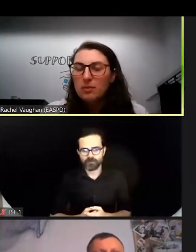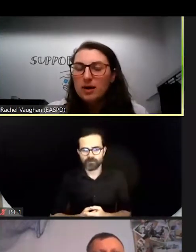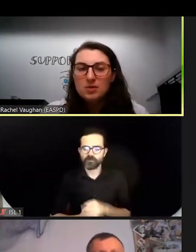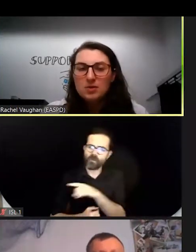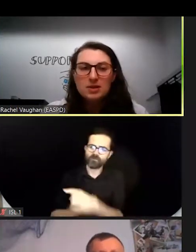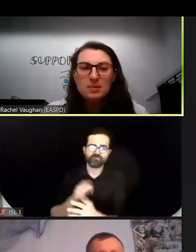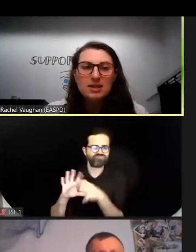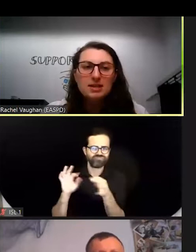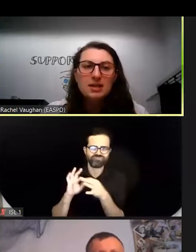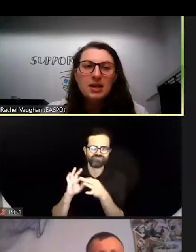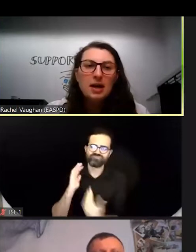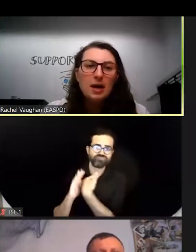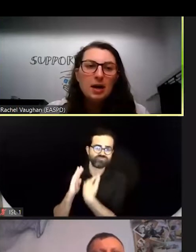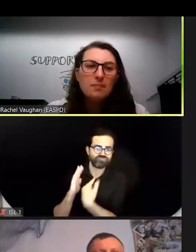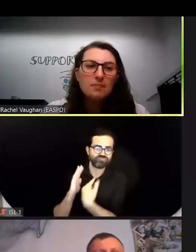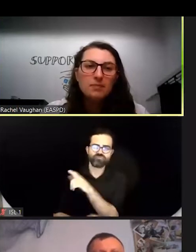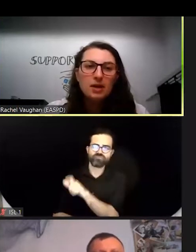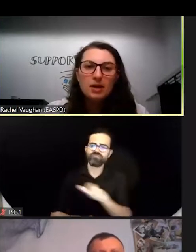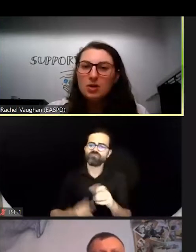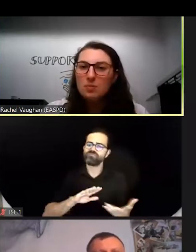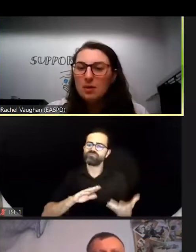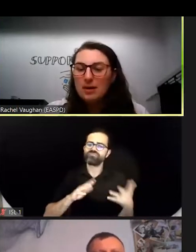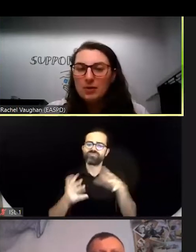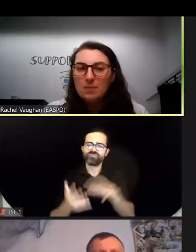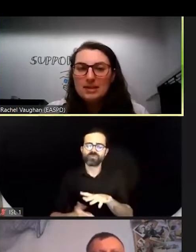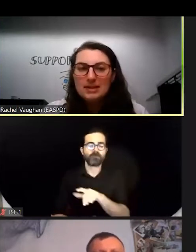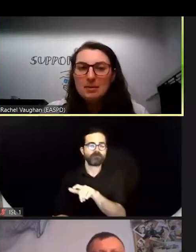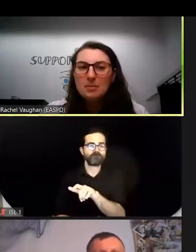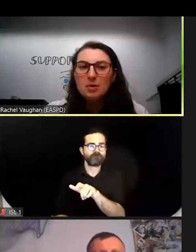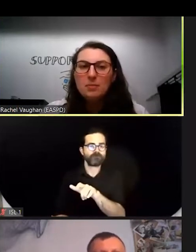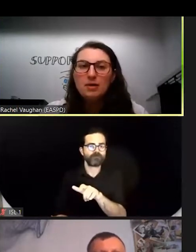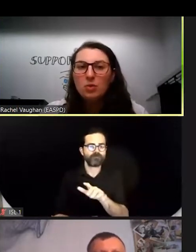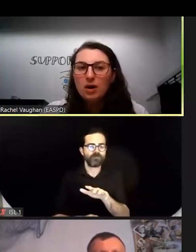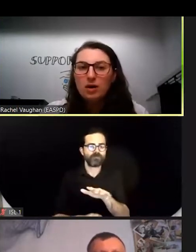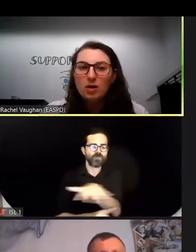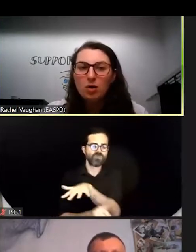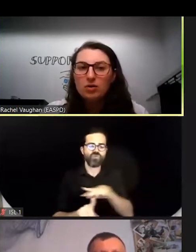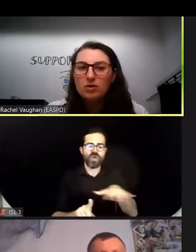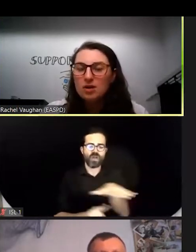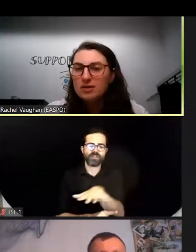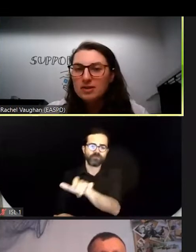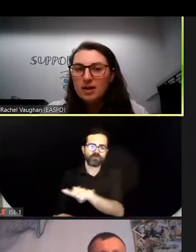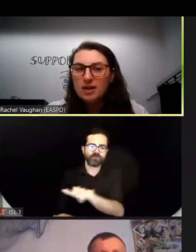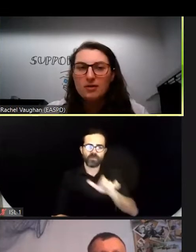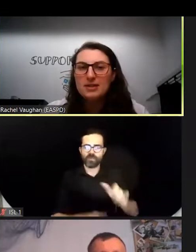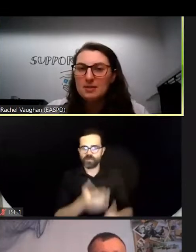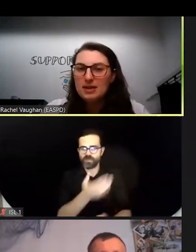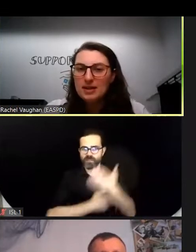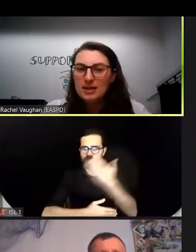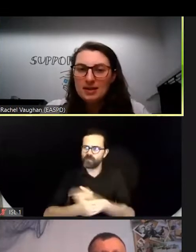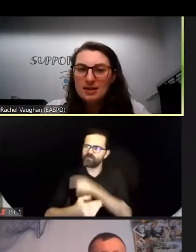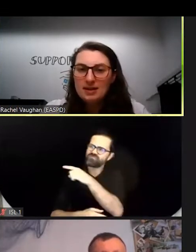for persons with disabilities. Can you, Emmanuel, please tell us a little bit more about your work on service design for